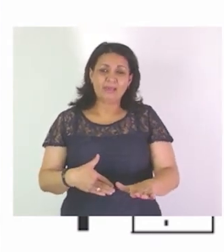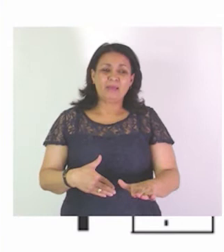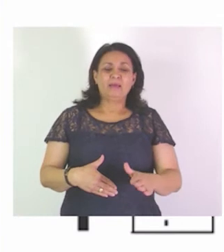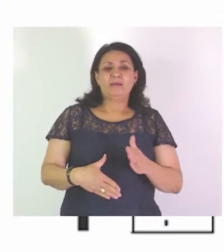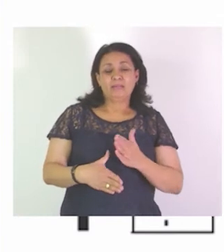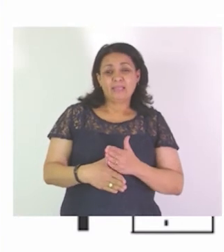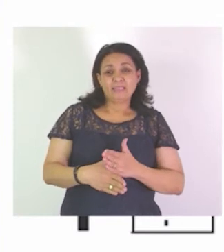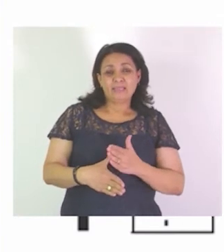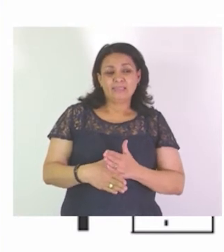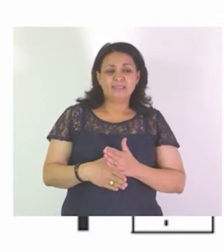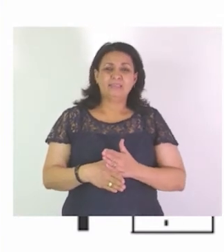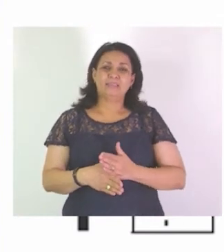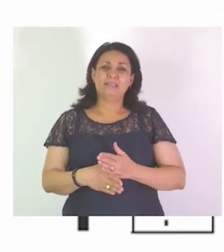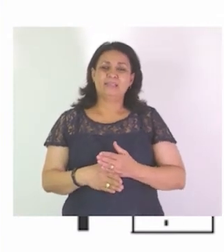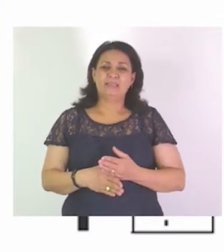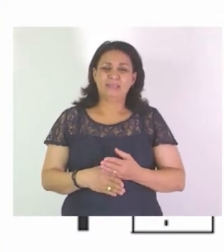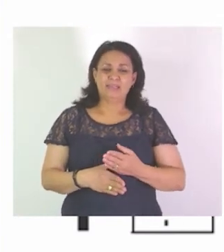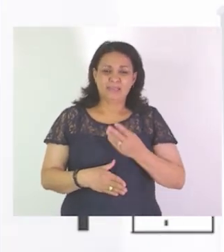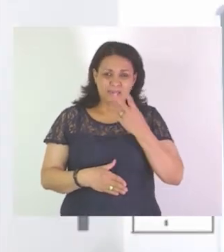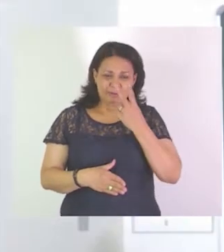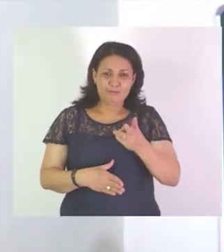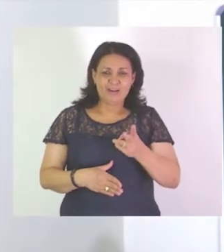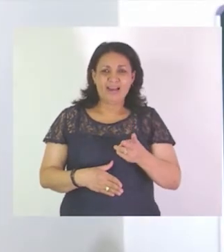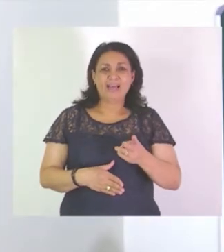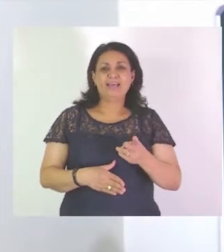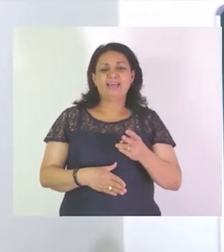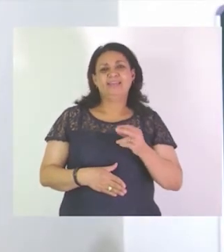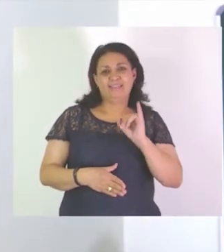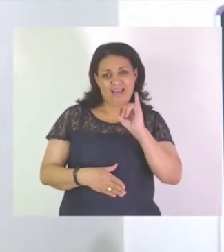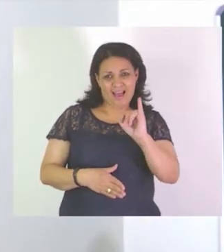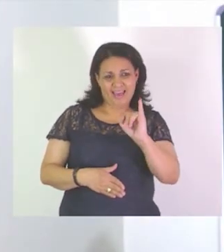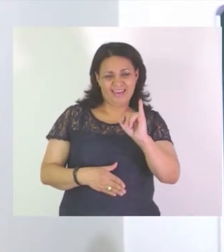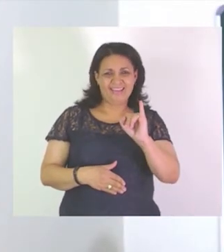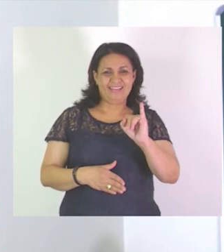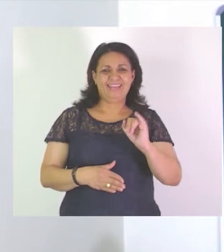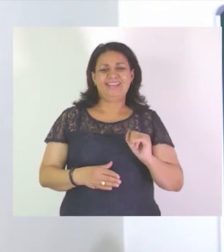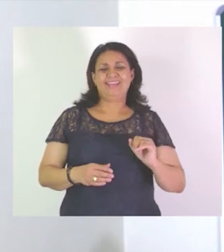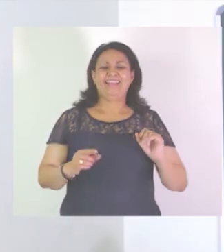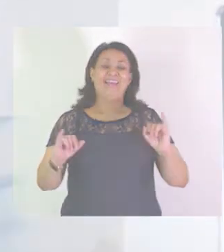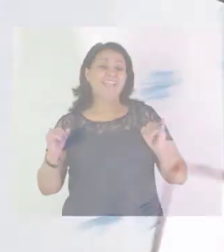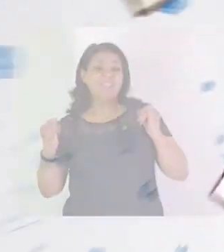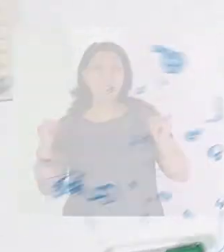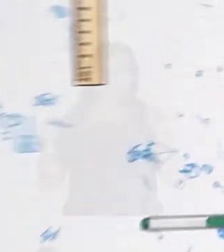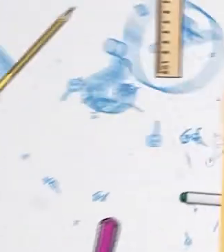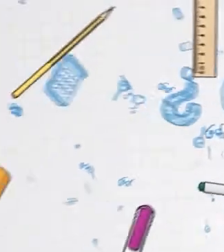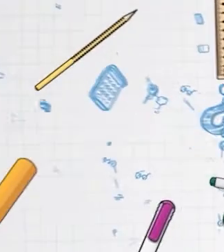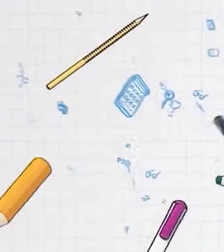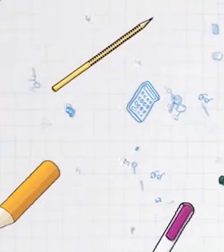he really does look like Impy ink. I hope you are going to have fun with this exercise.